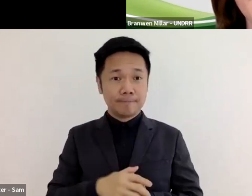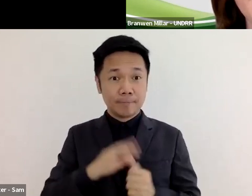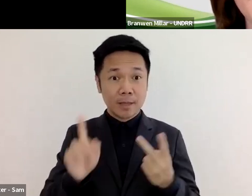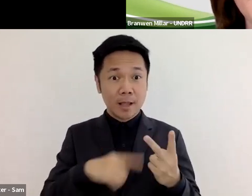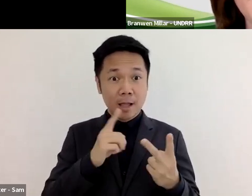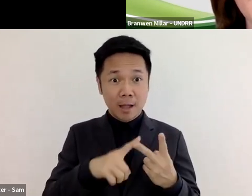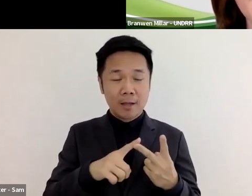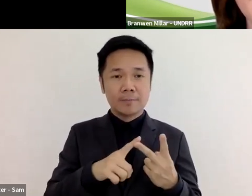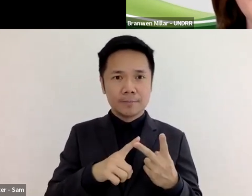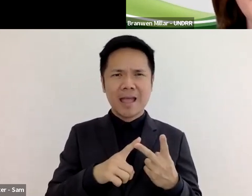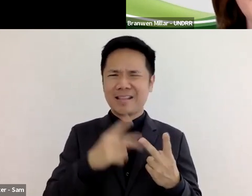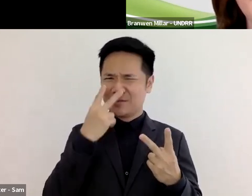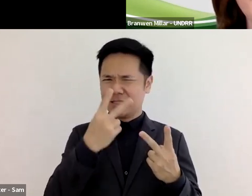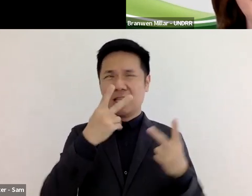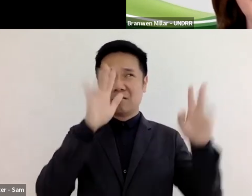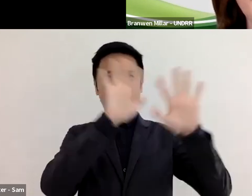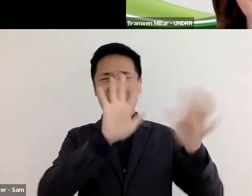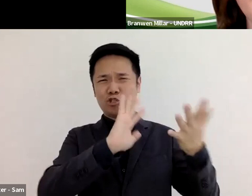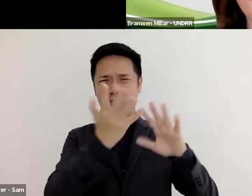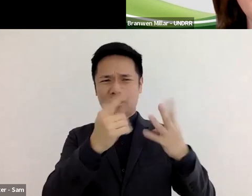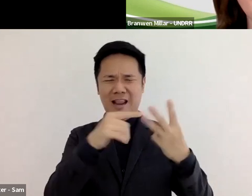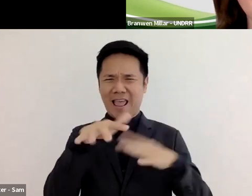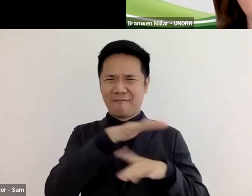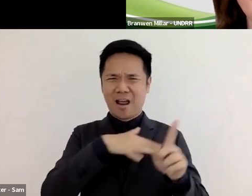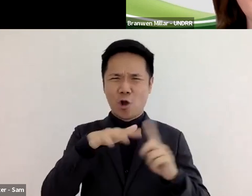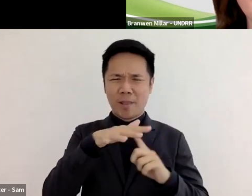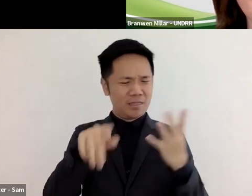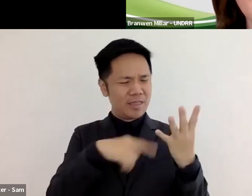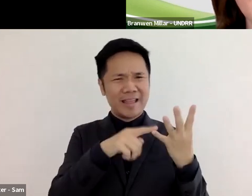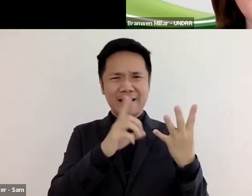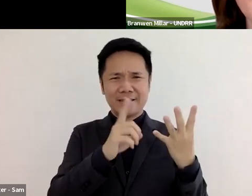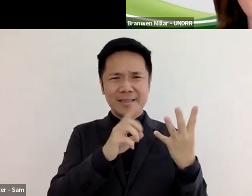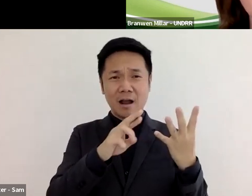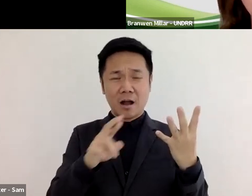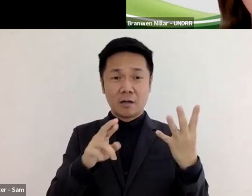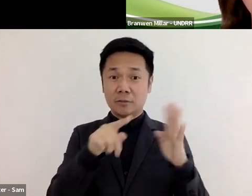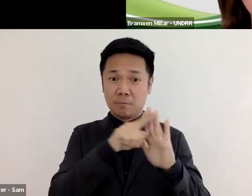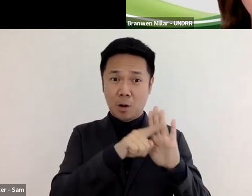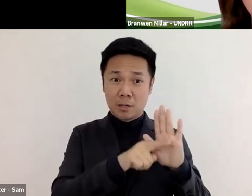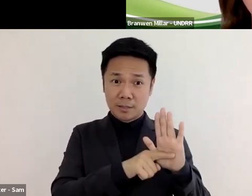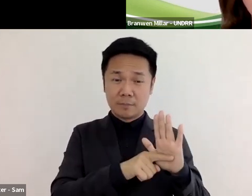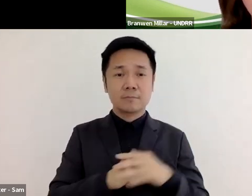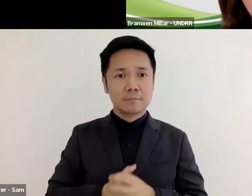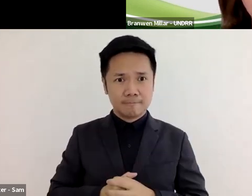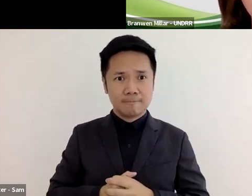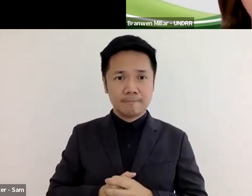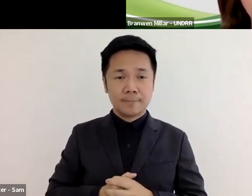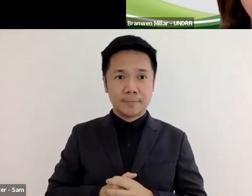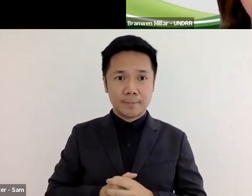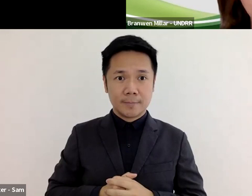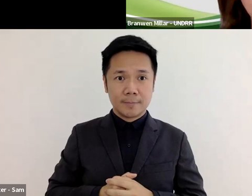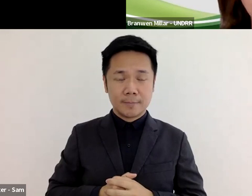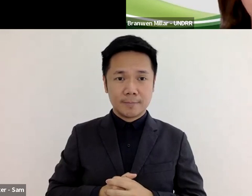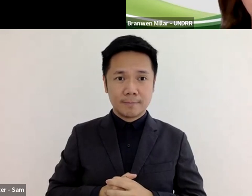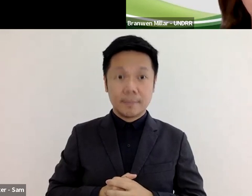and addressing the climate change, environmental and disaster risk reduction policies and programs in particular. In this